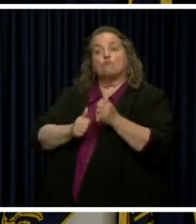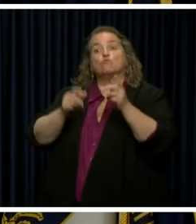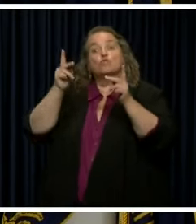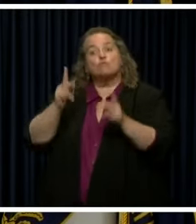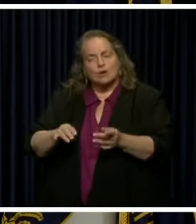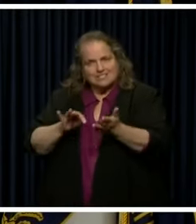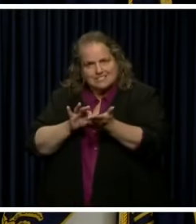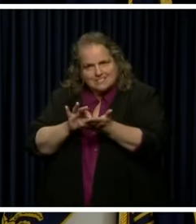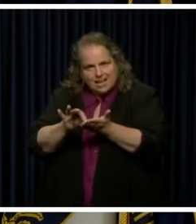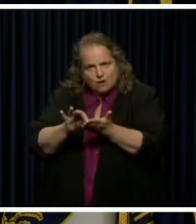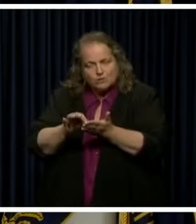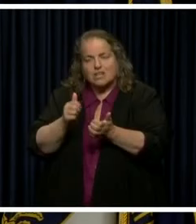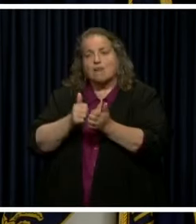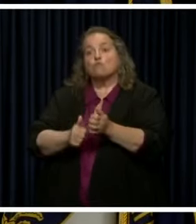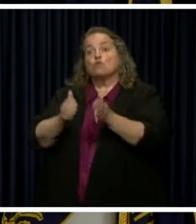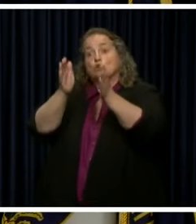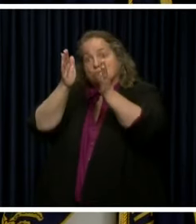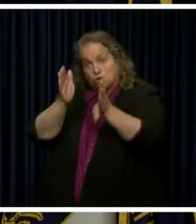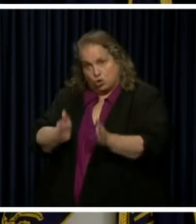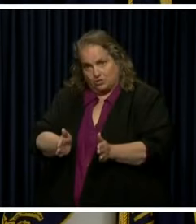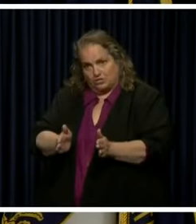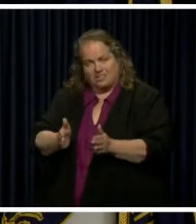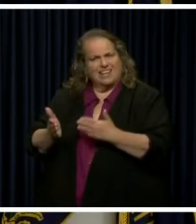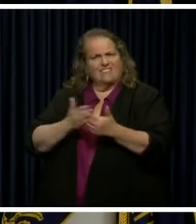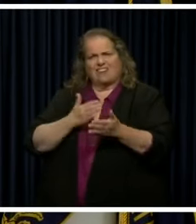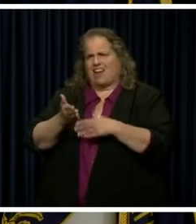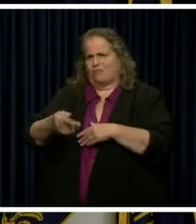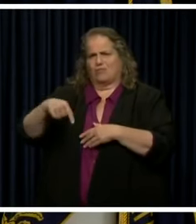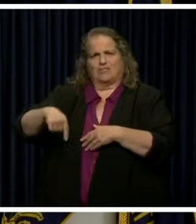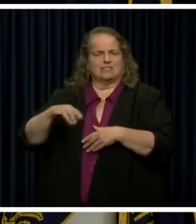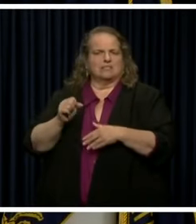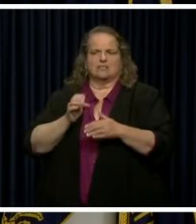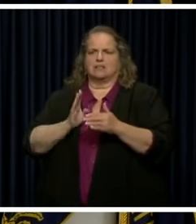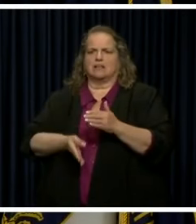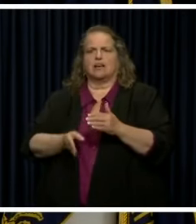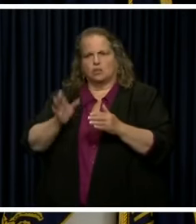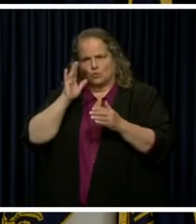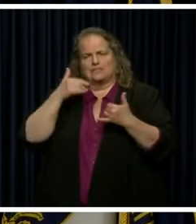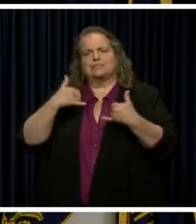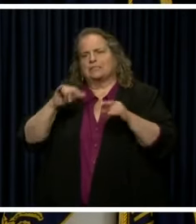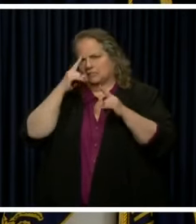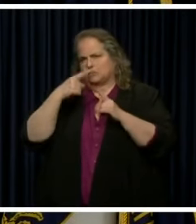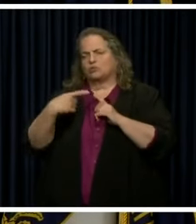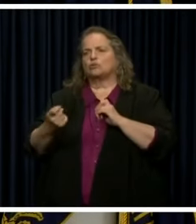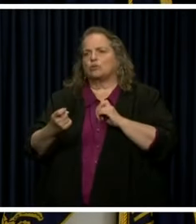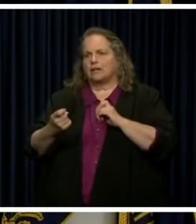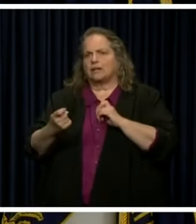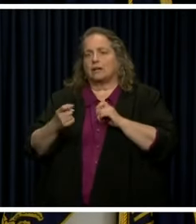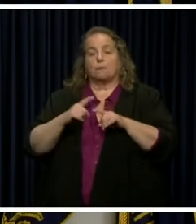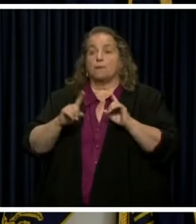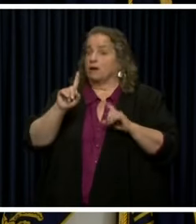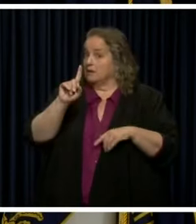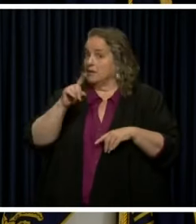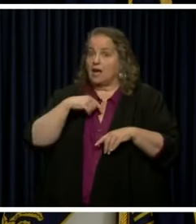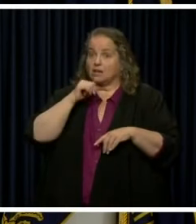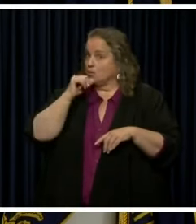disagree even after this is done. Now, I do not think it's okay to be